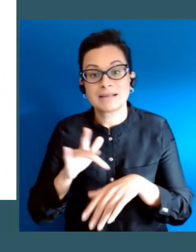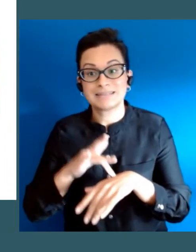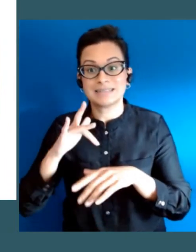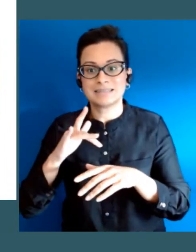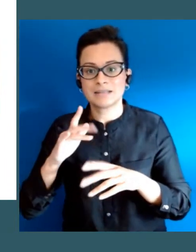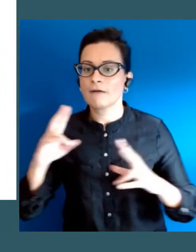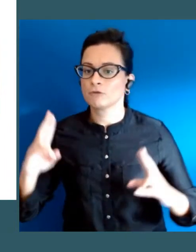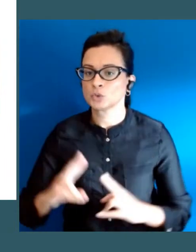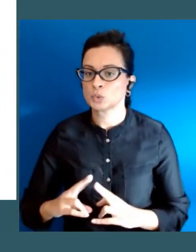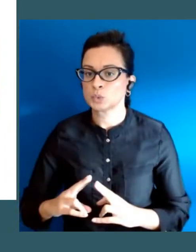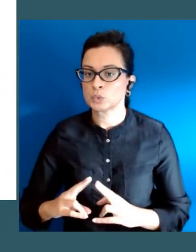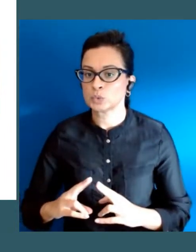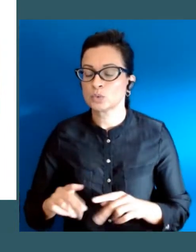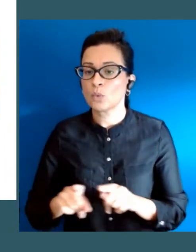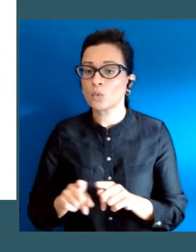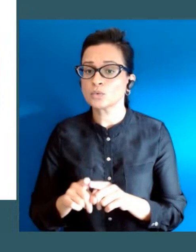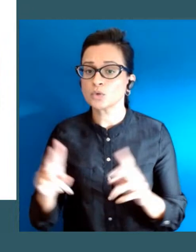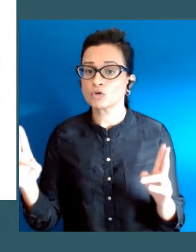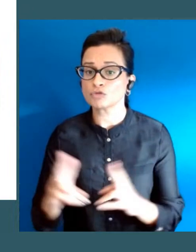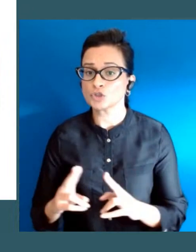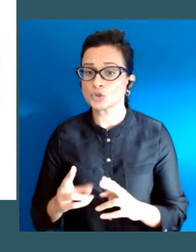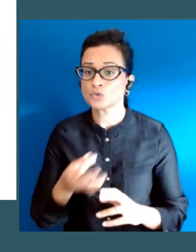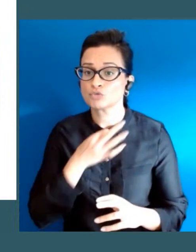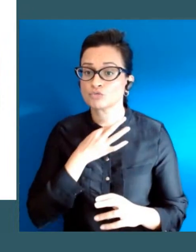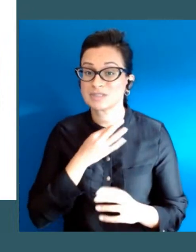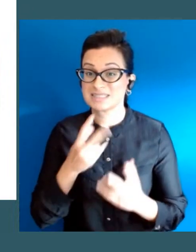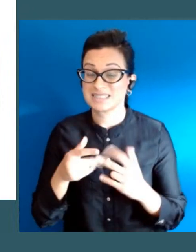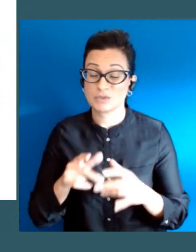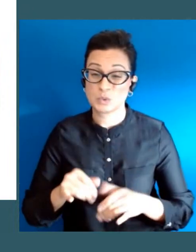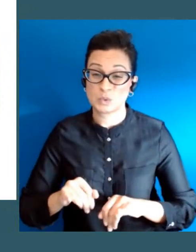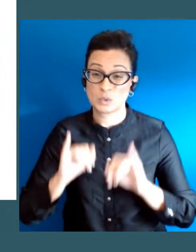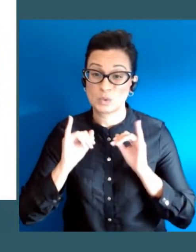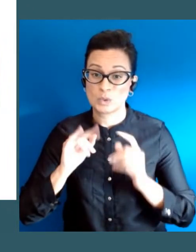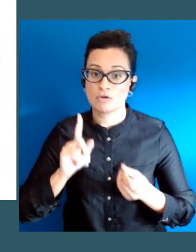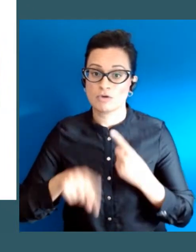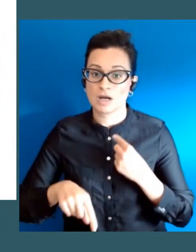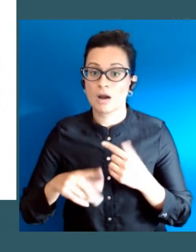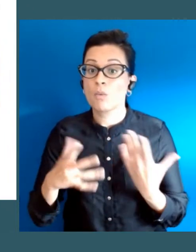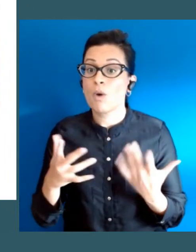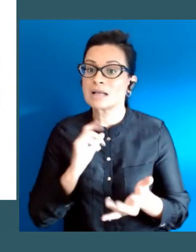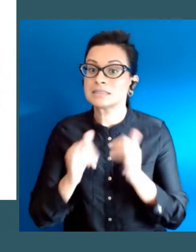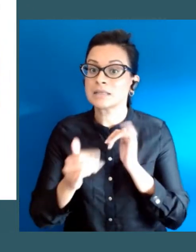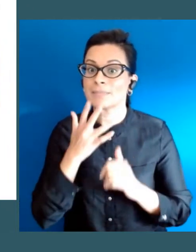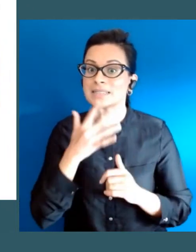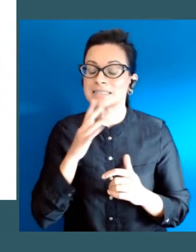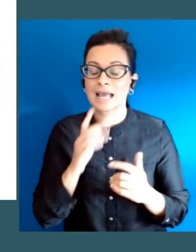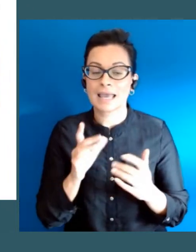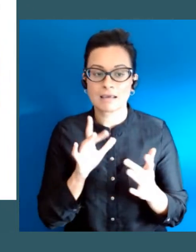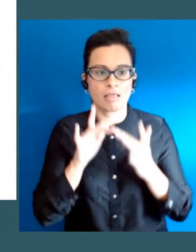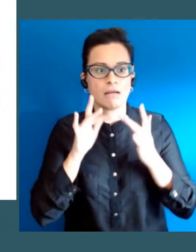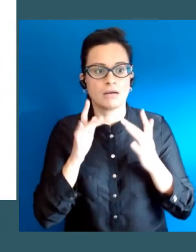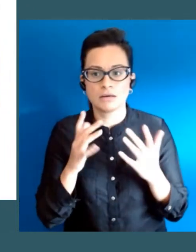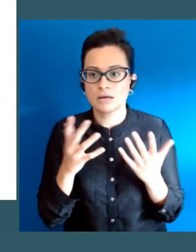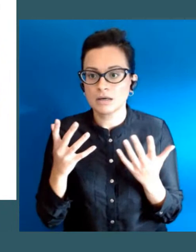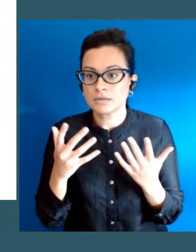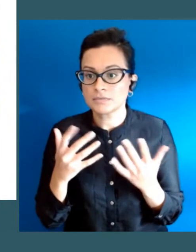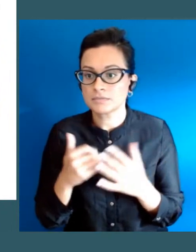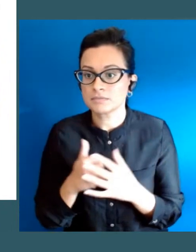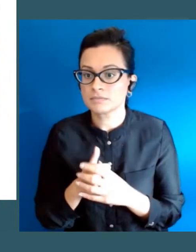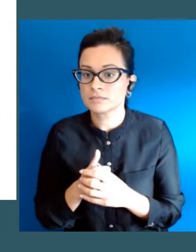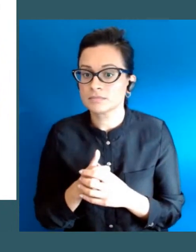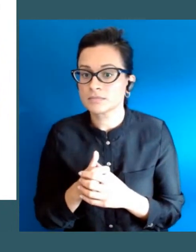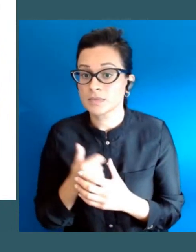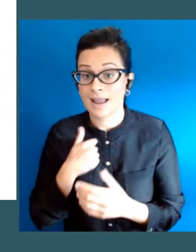reduces risk of serious allergic reactions to an accidental exposure. But to to many of our parents that